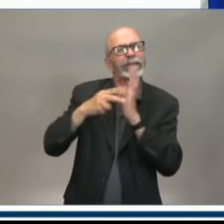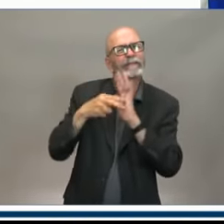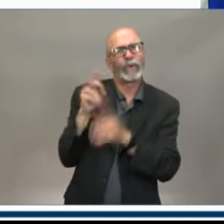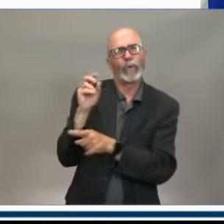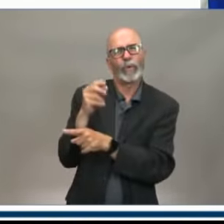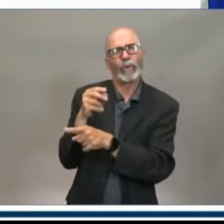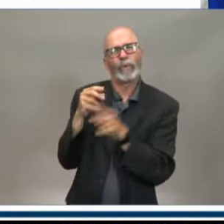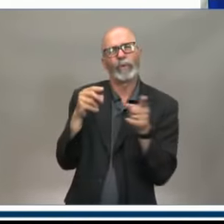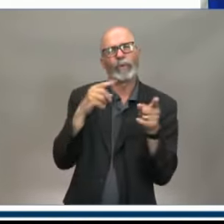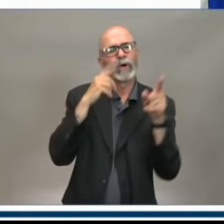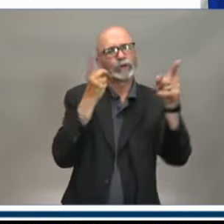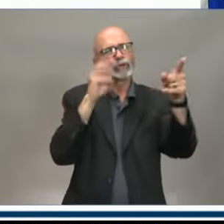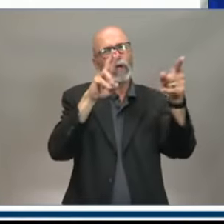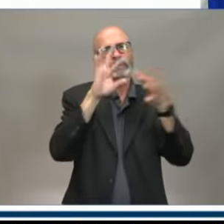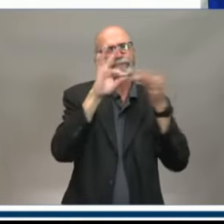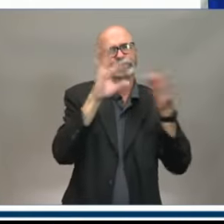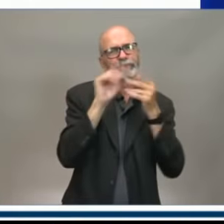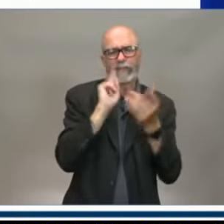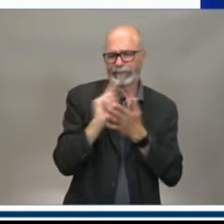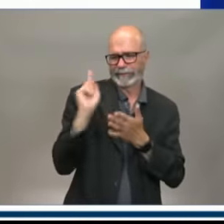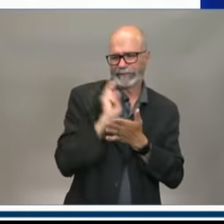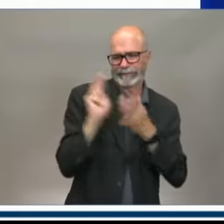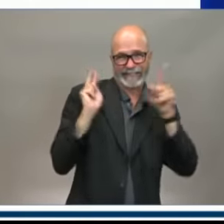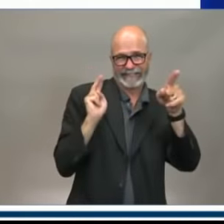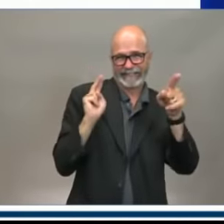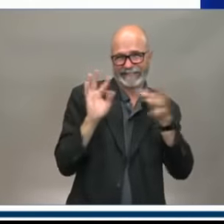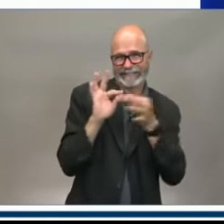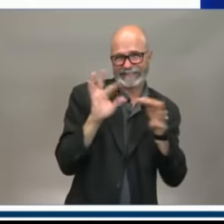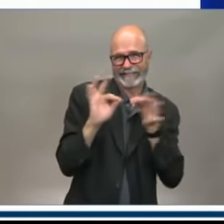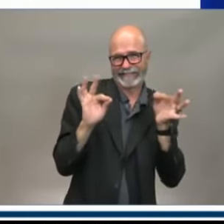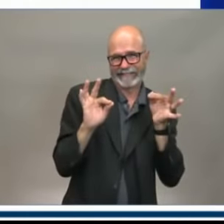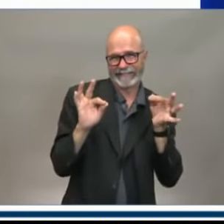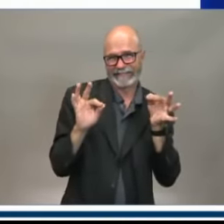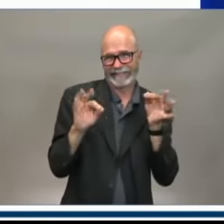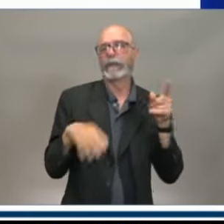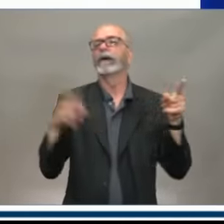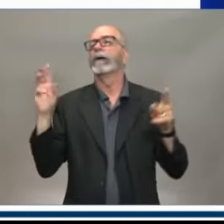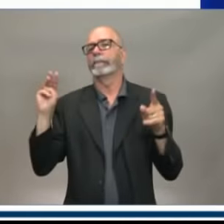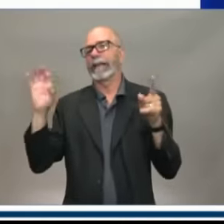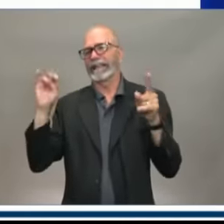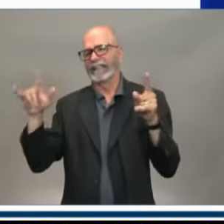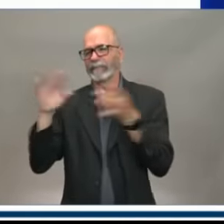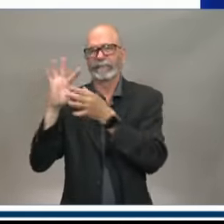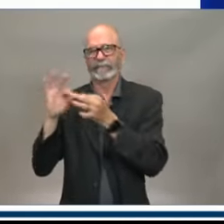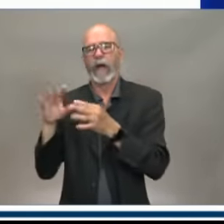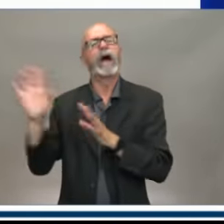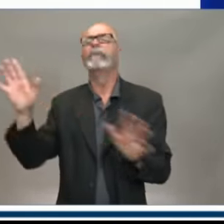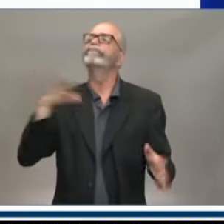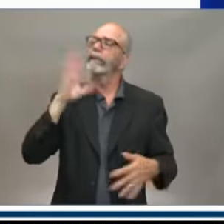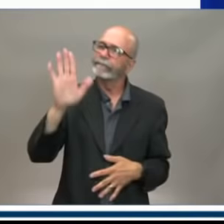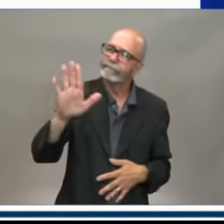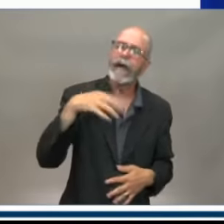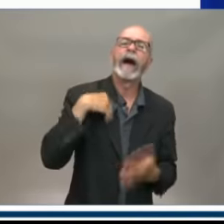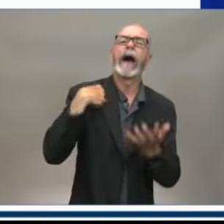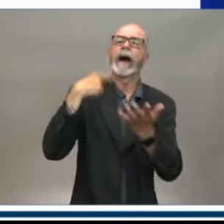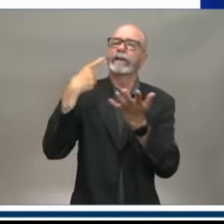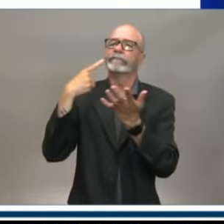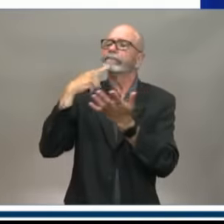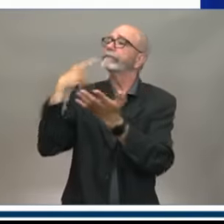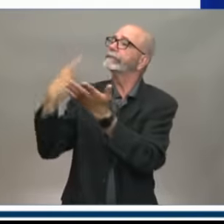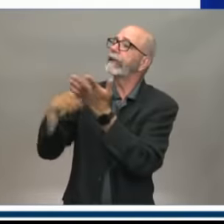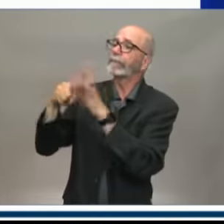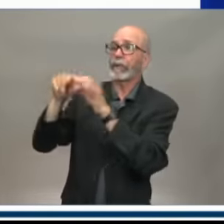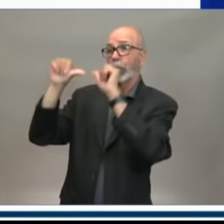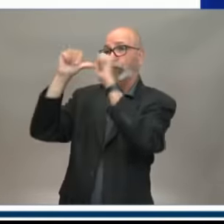back? Well, it isn't what we have said. We'll be talking to the associations. We're doing a lot of work right now, preparing